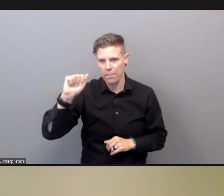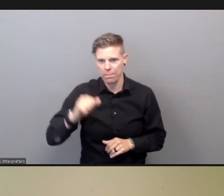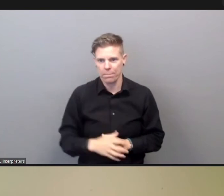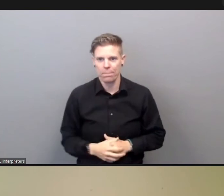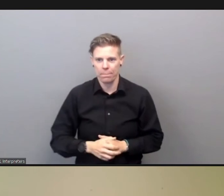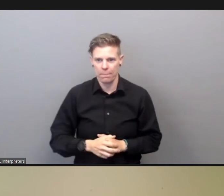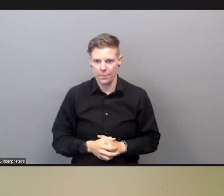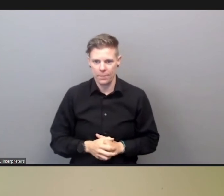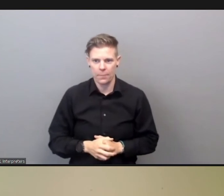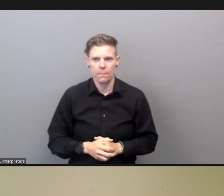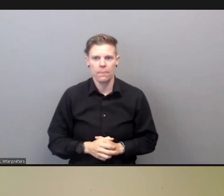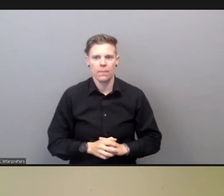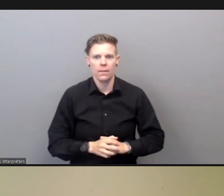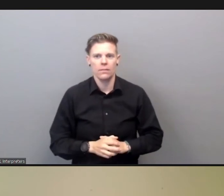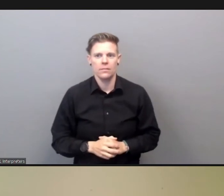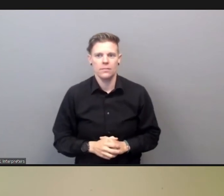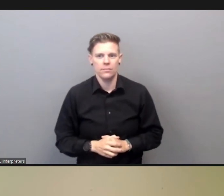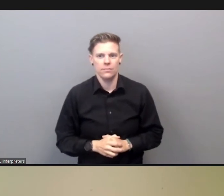Yes.